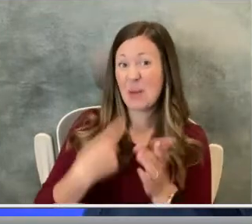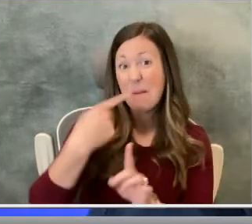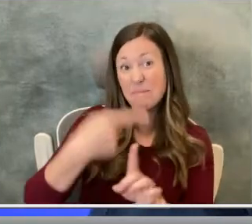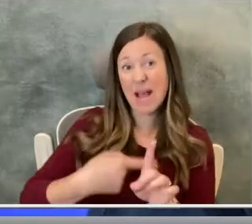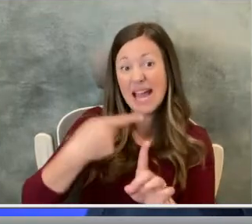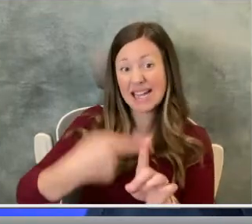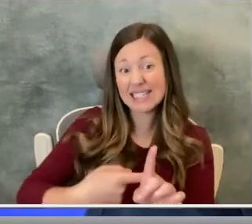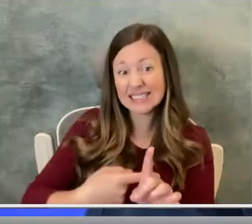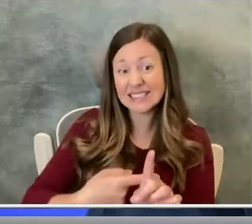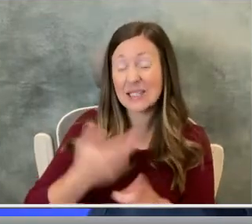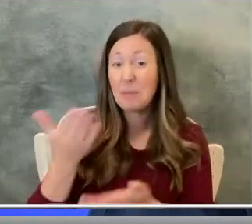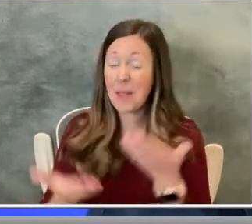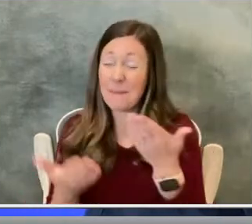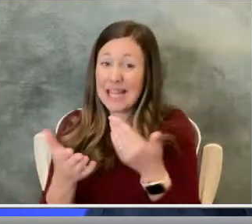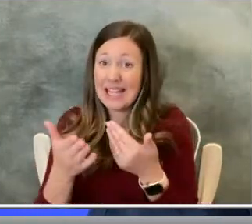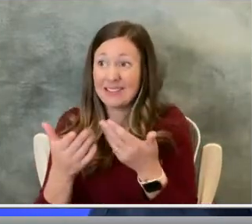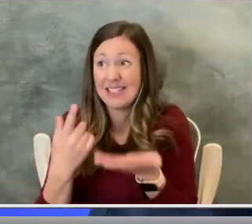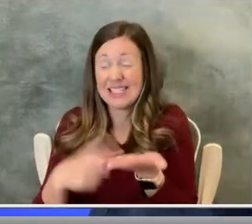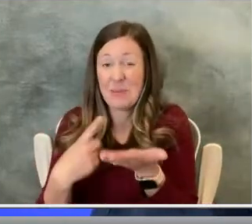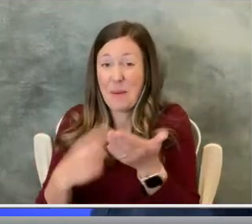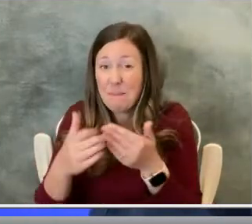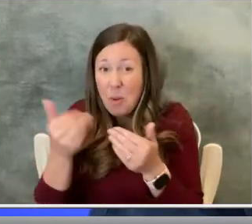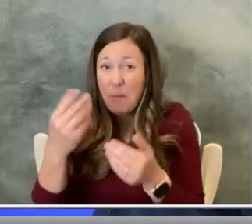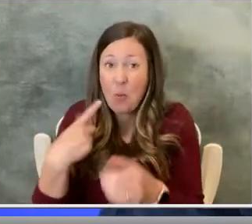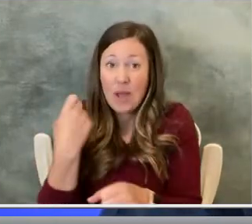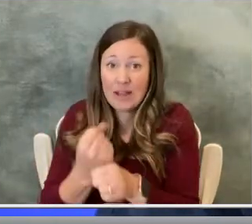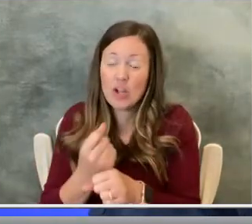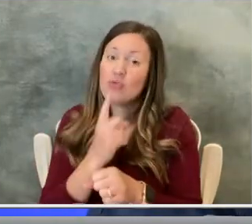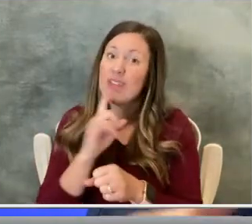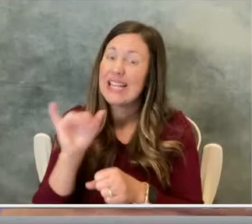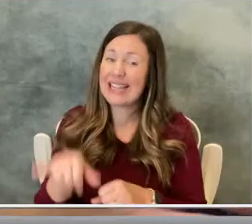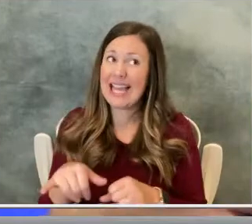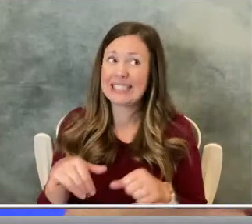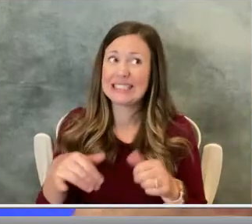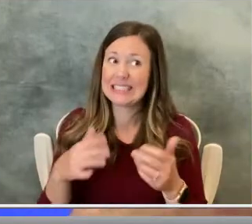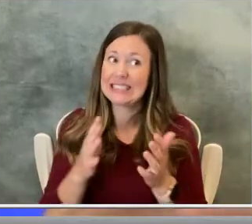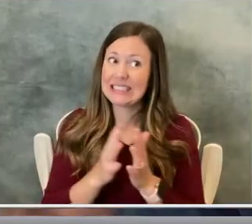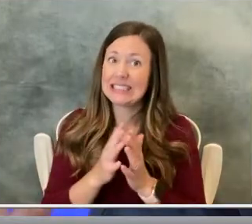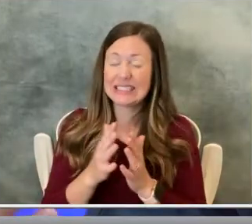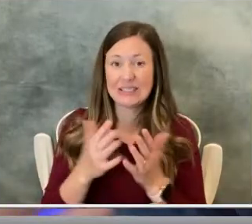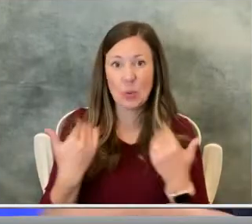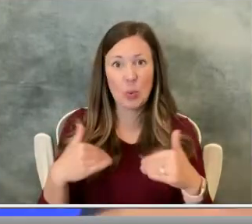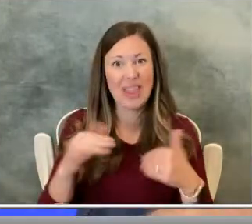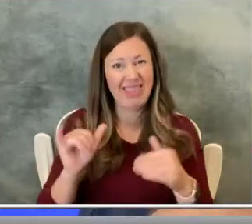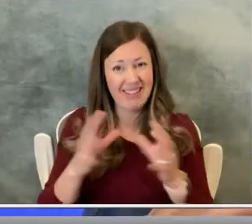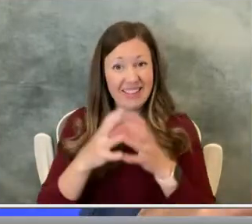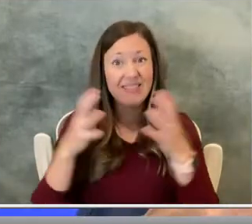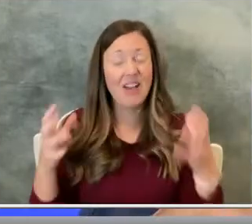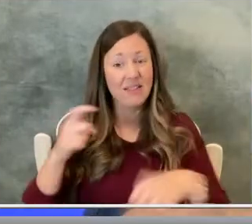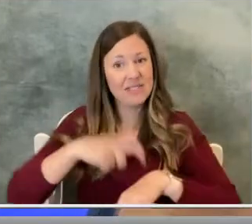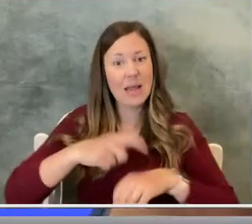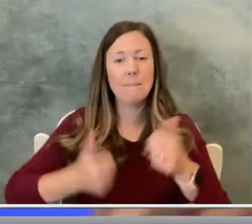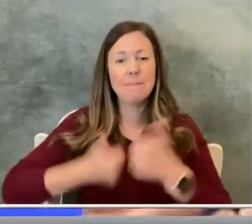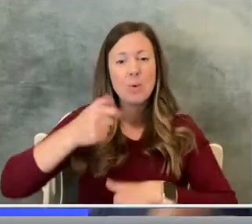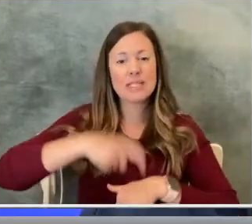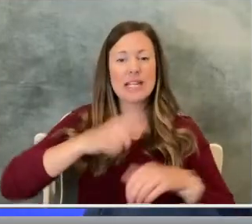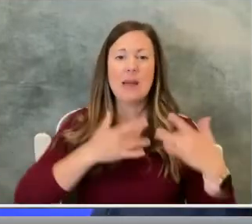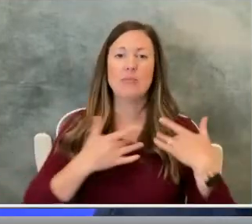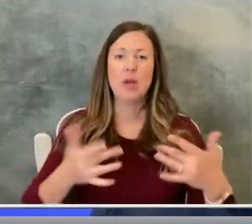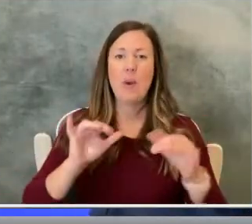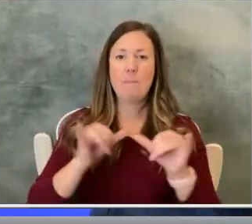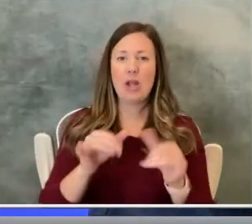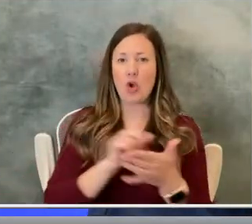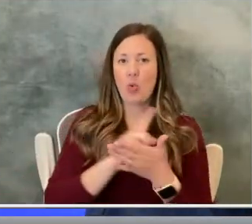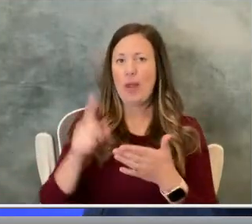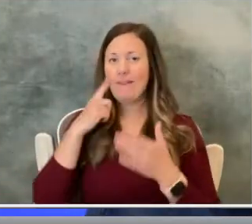really, that's an extraordinary amount of time. Most of the time it's measured in weeks for the lungs, and then we talk about for VA ECMO, for